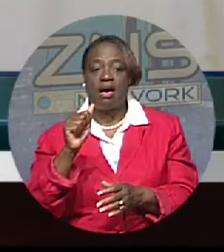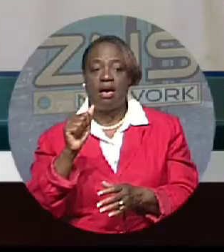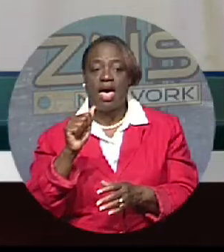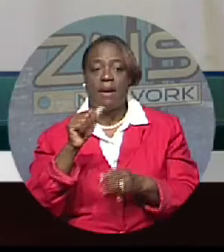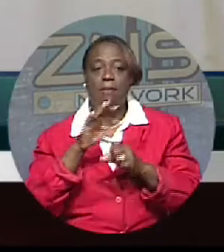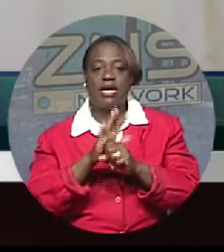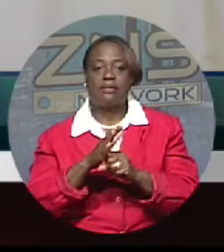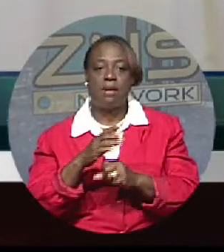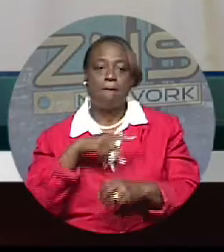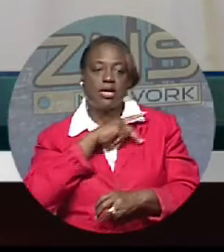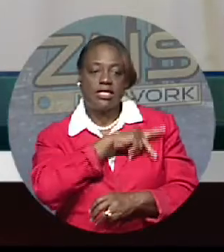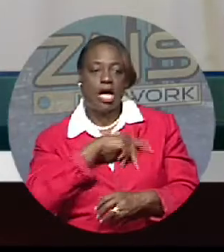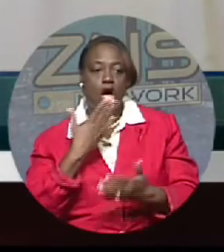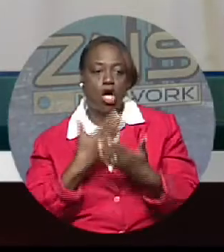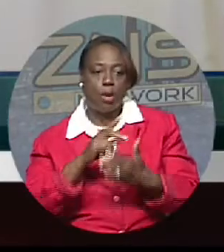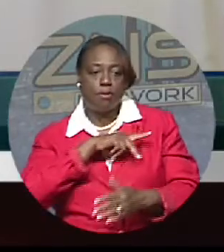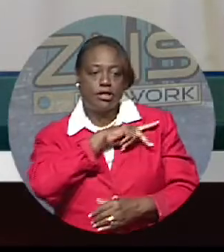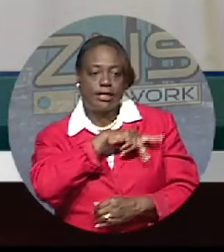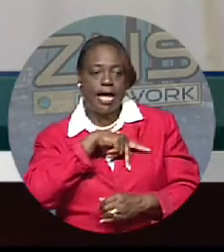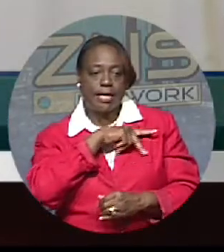irrepressible personality